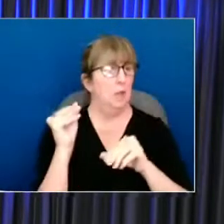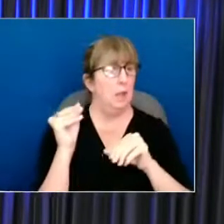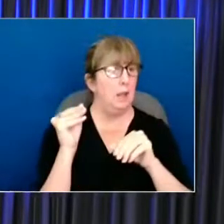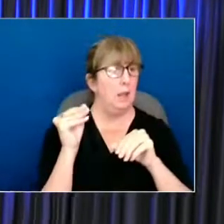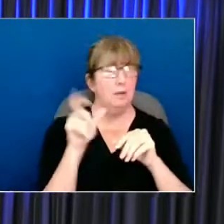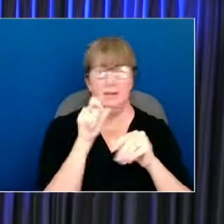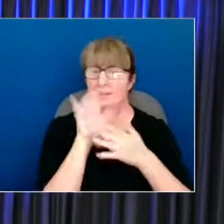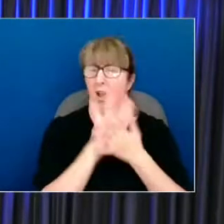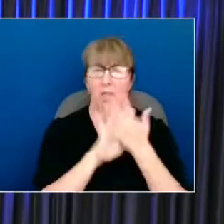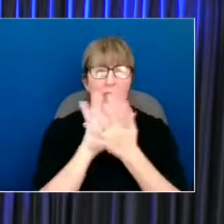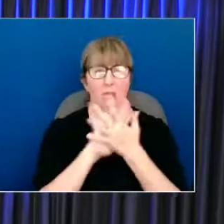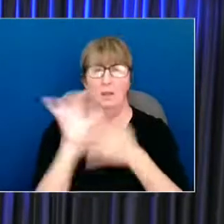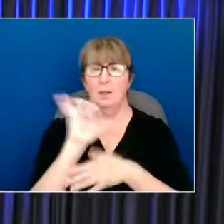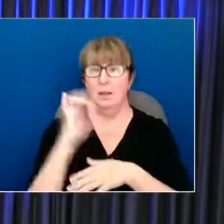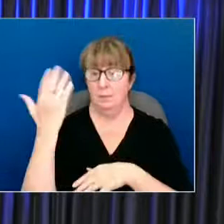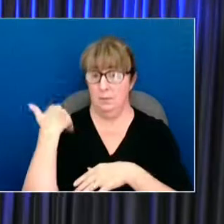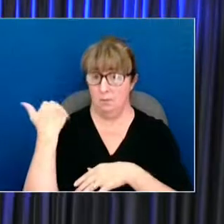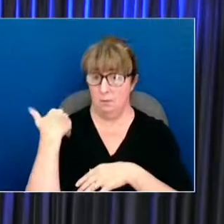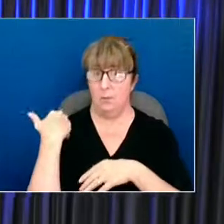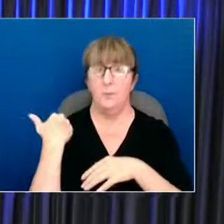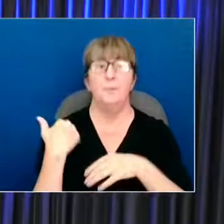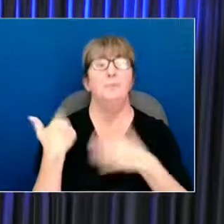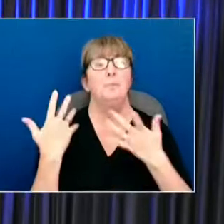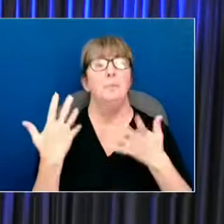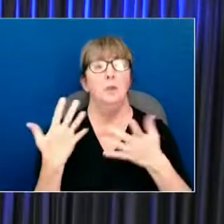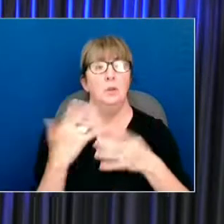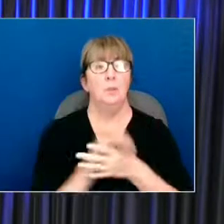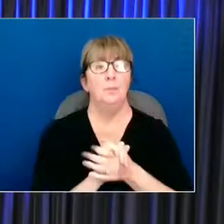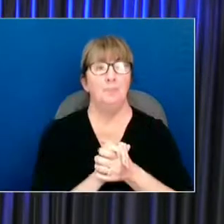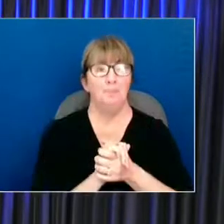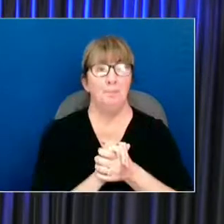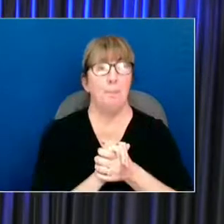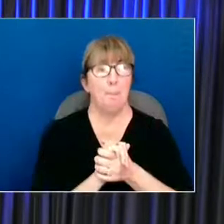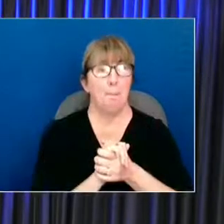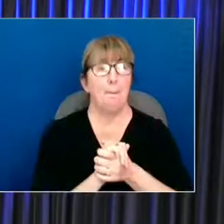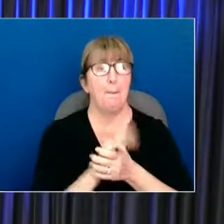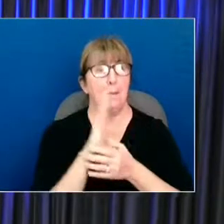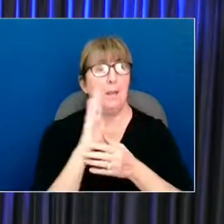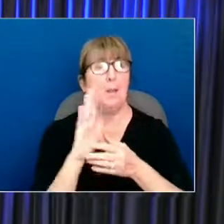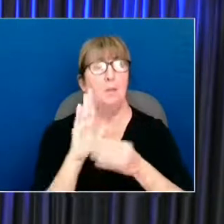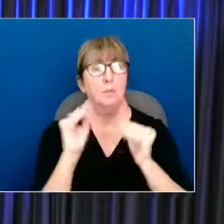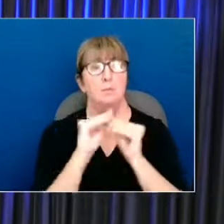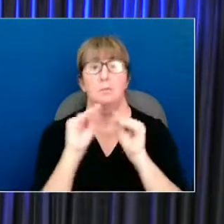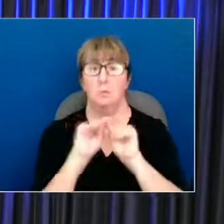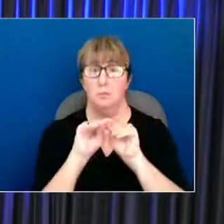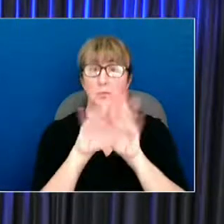as it did before. So again, it's going to look a lot clearer.